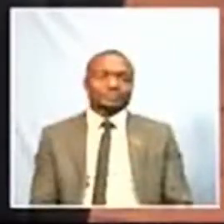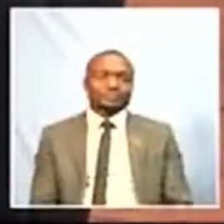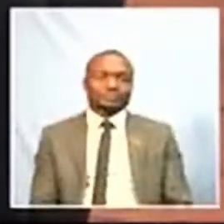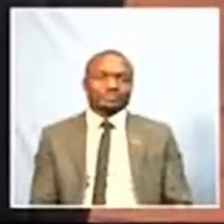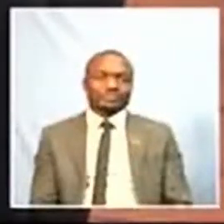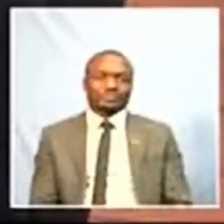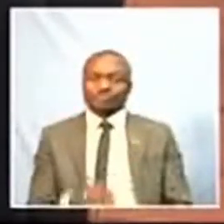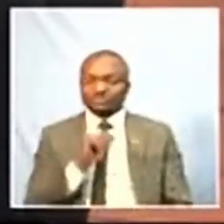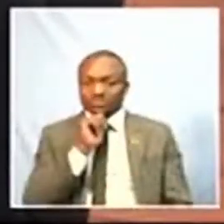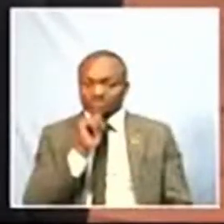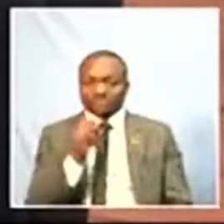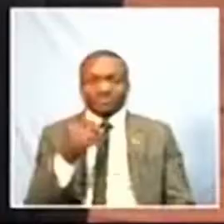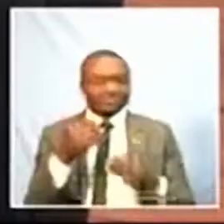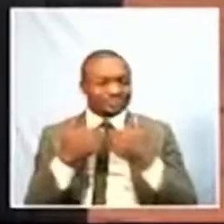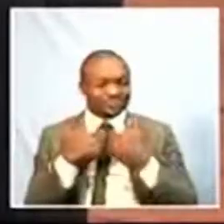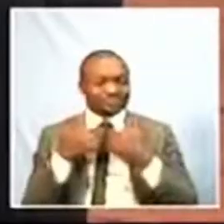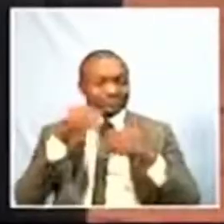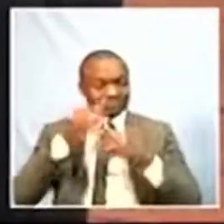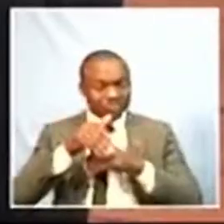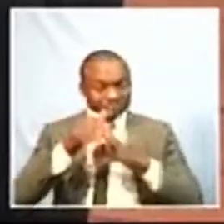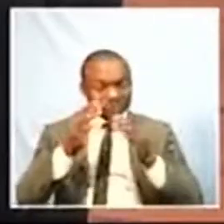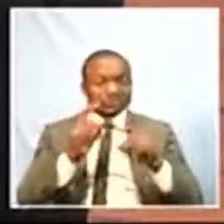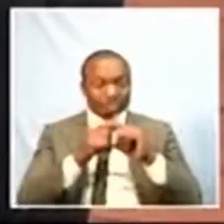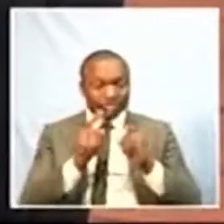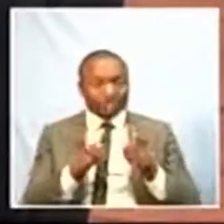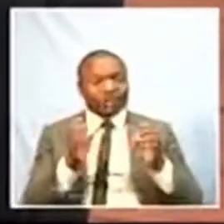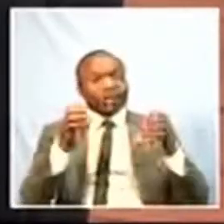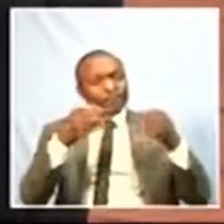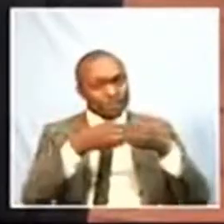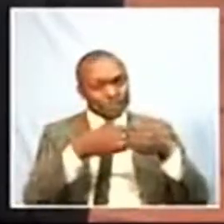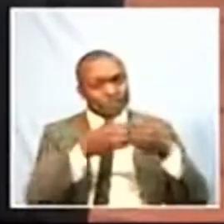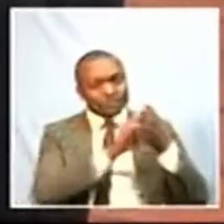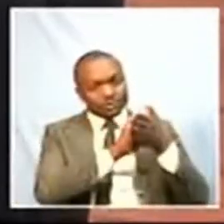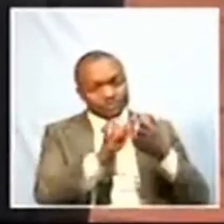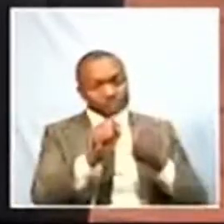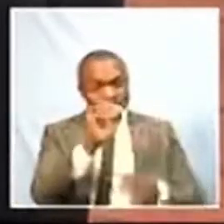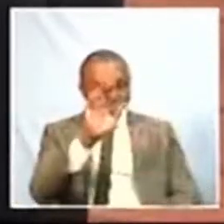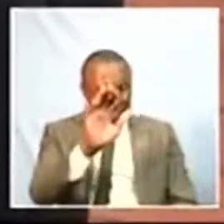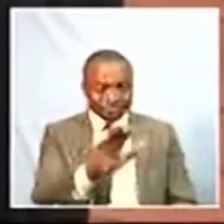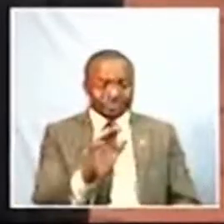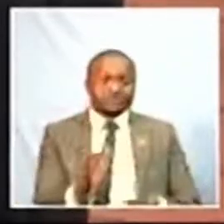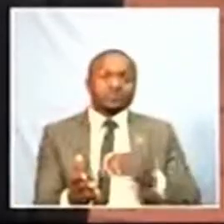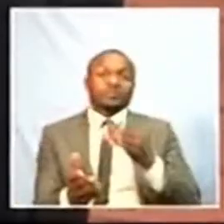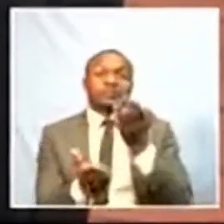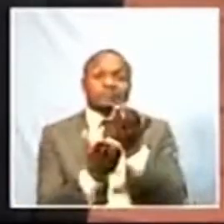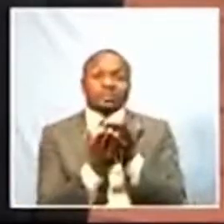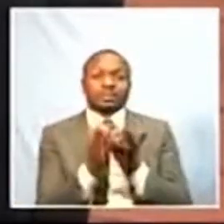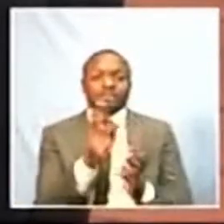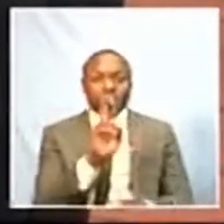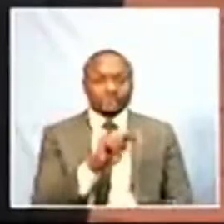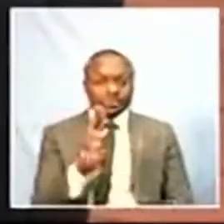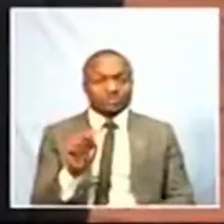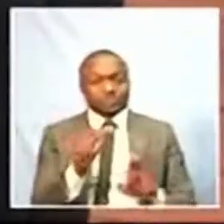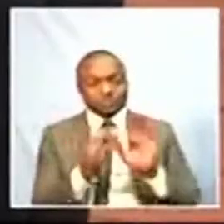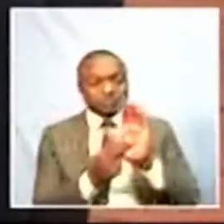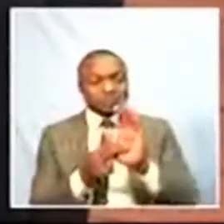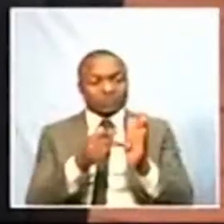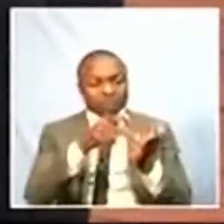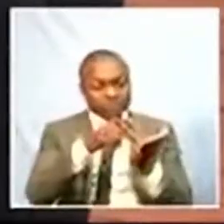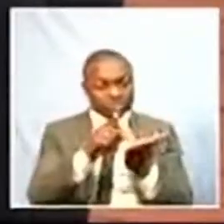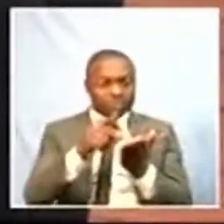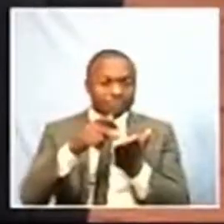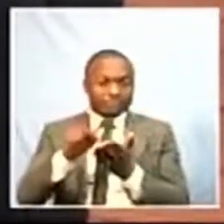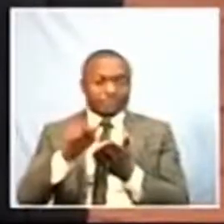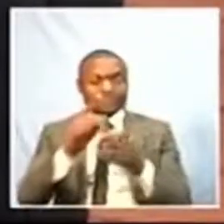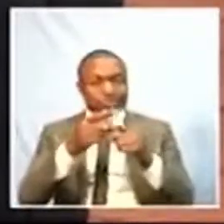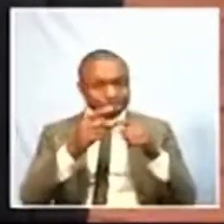Unfortunately, we do not have the registers, but the bank statement is available on Appendix 22 to verify all the payments that were